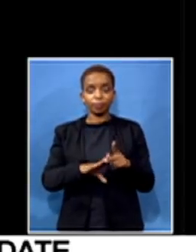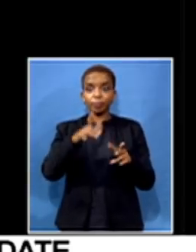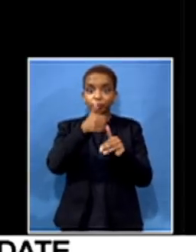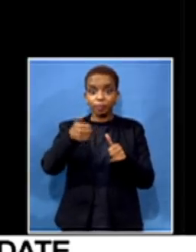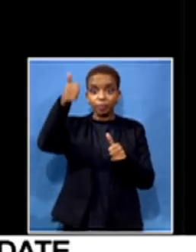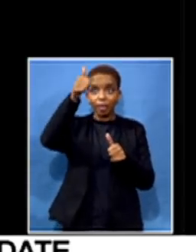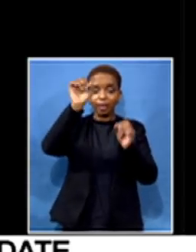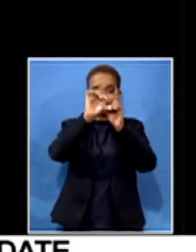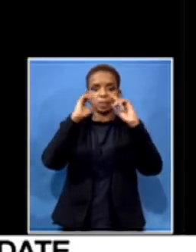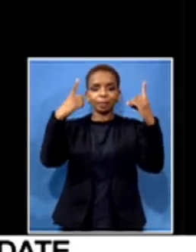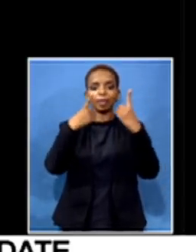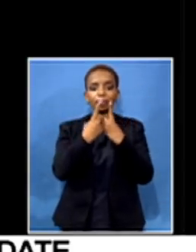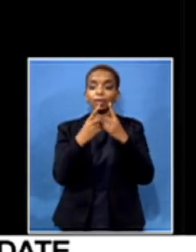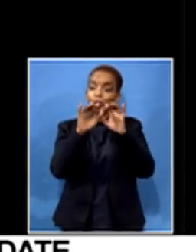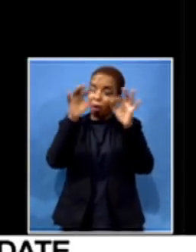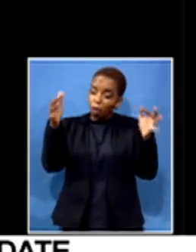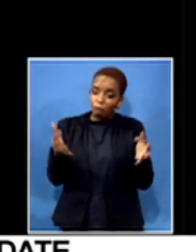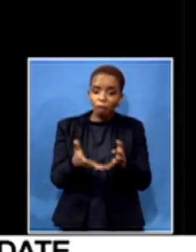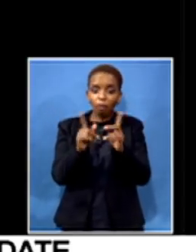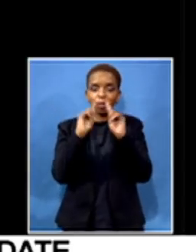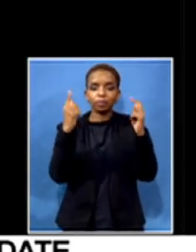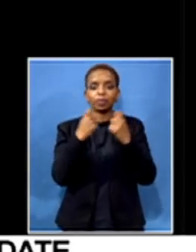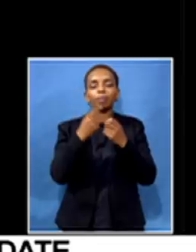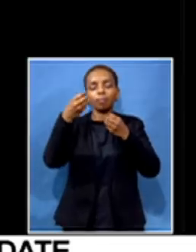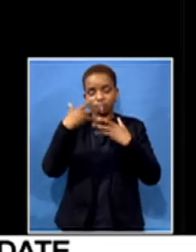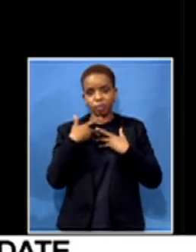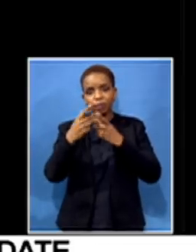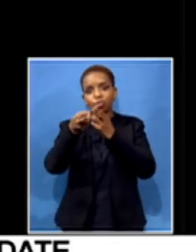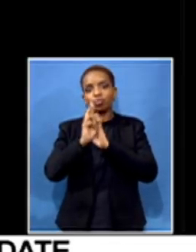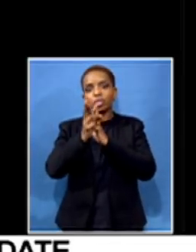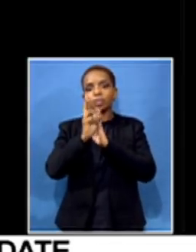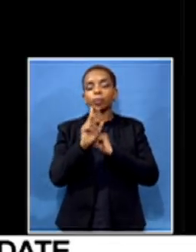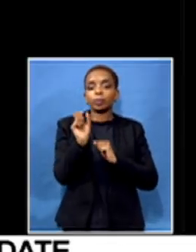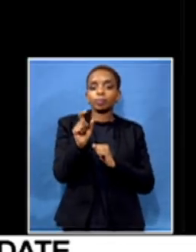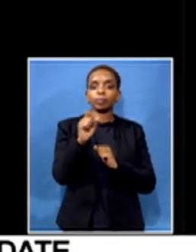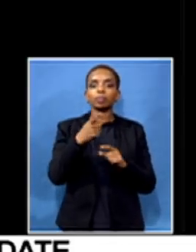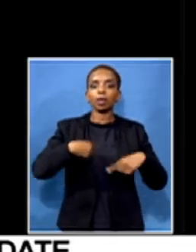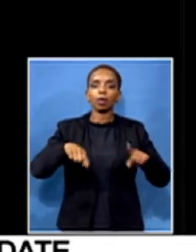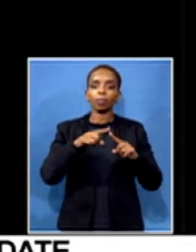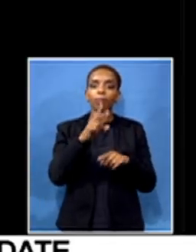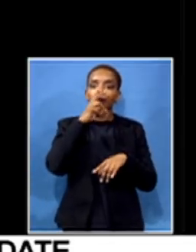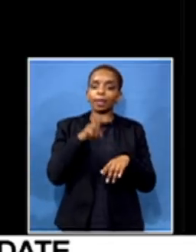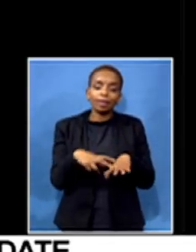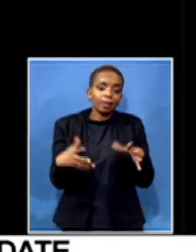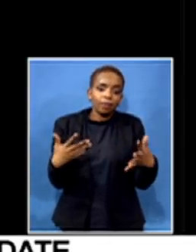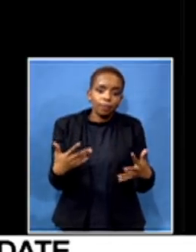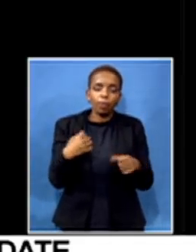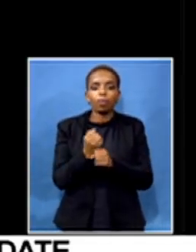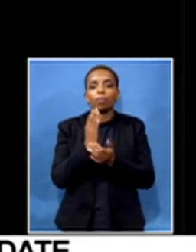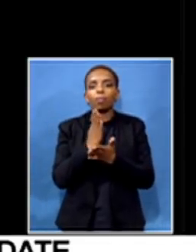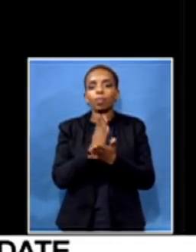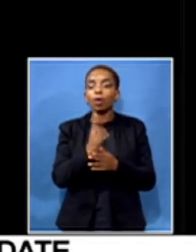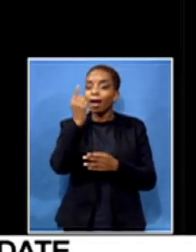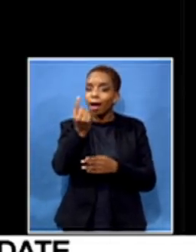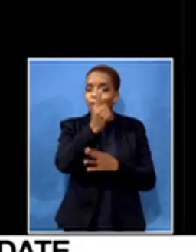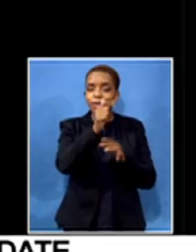whole team is actually giving to us the response that we need to make sure that every sub-district